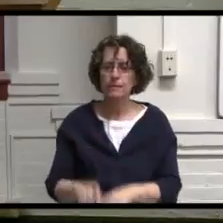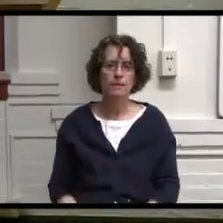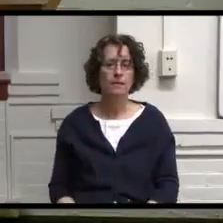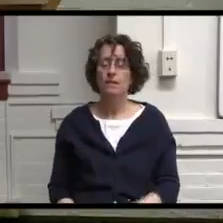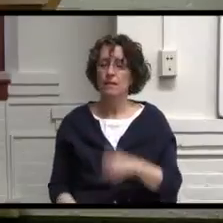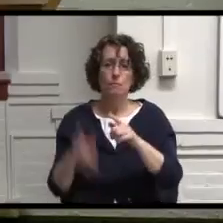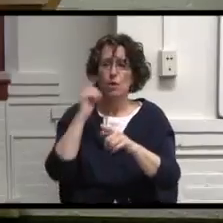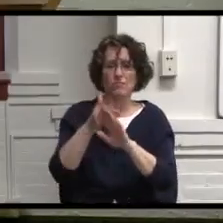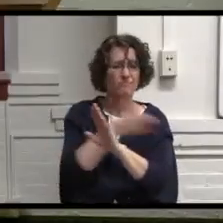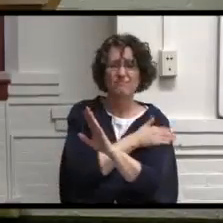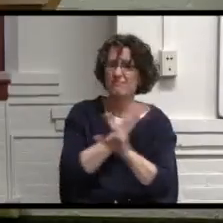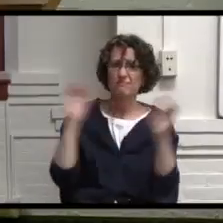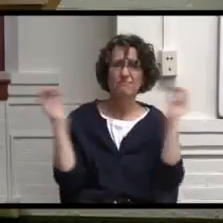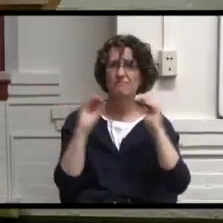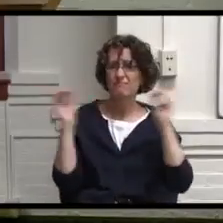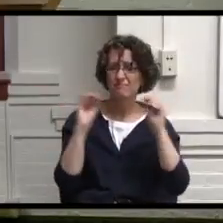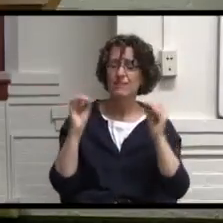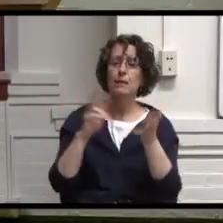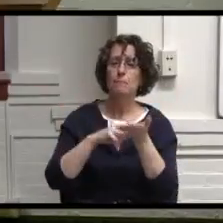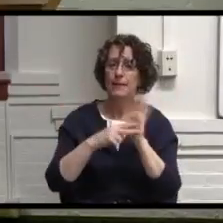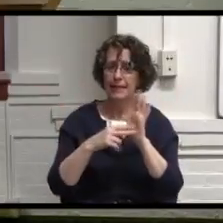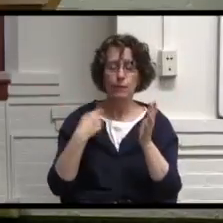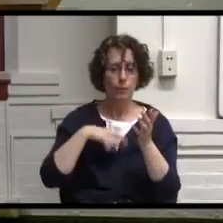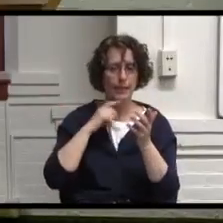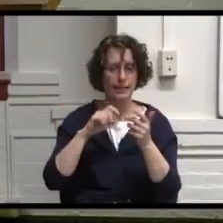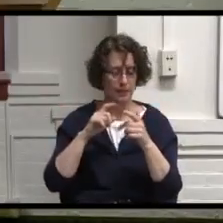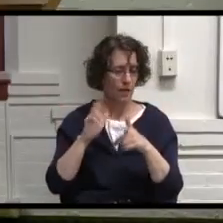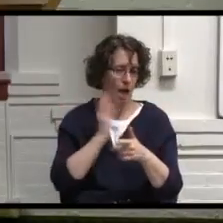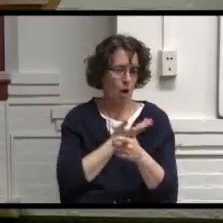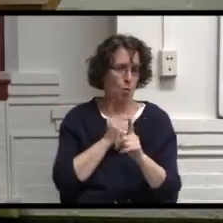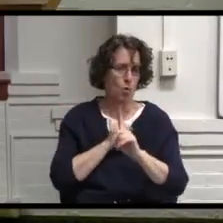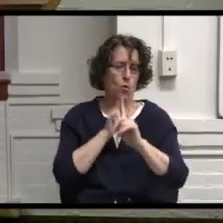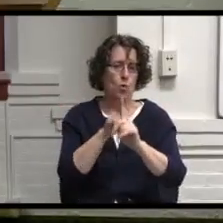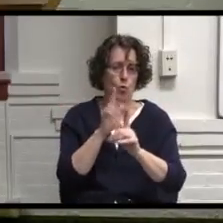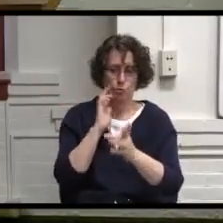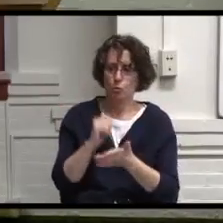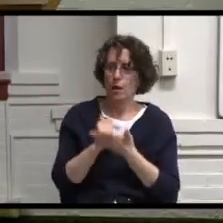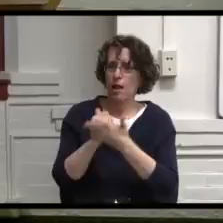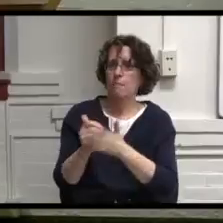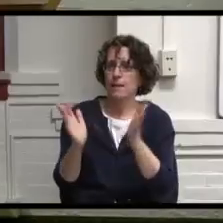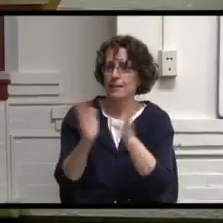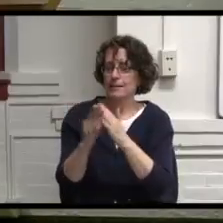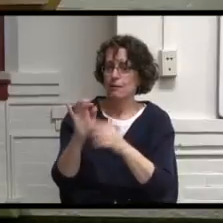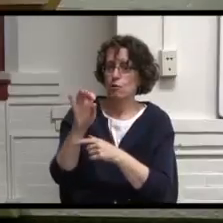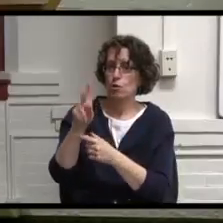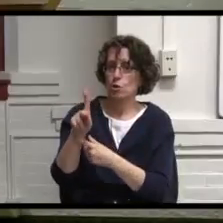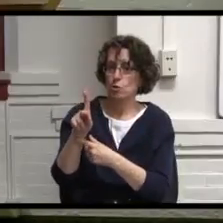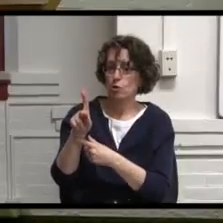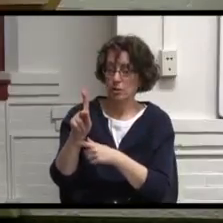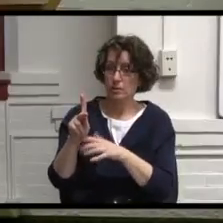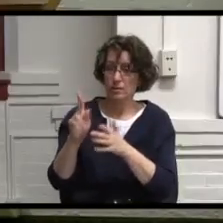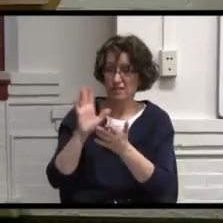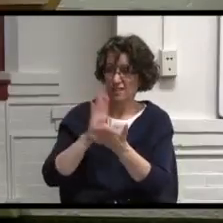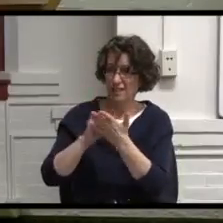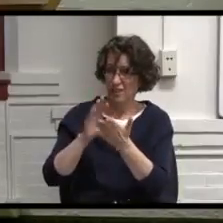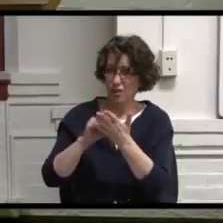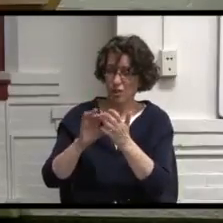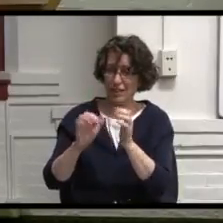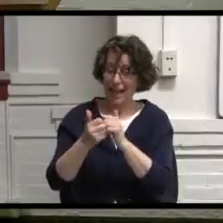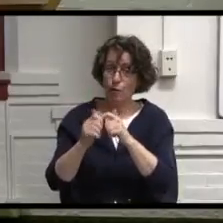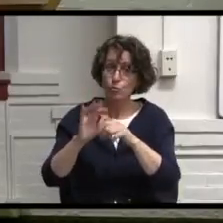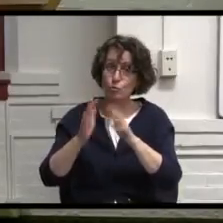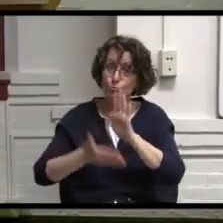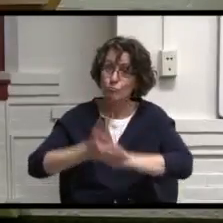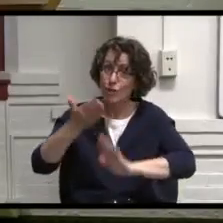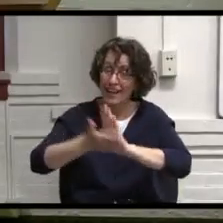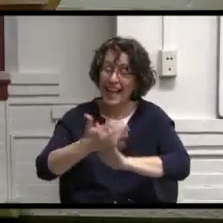from scratch, and our mission was to assist the town clerk's office in learning how to run 5